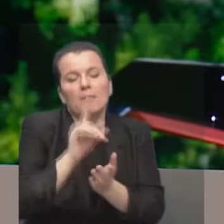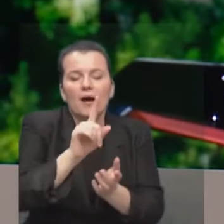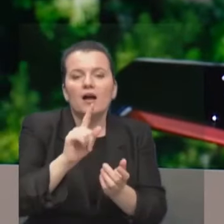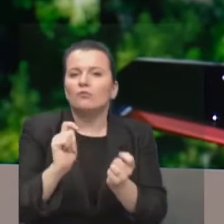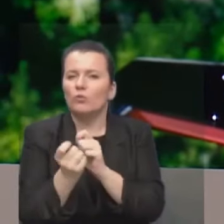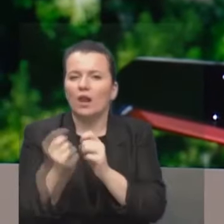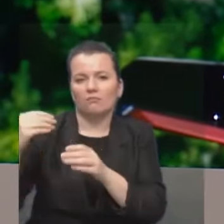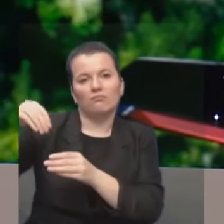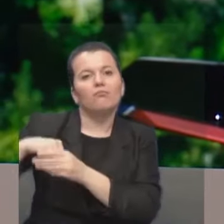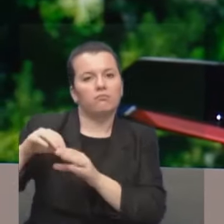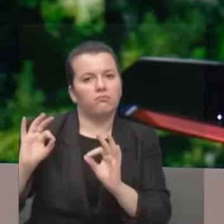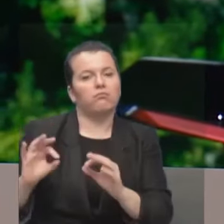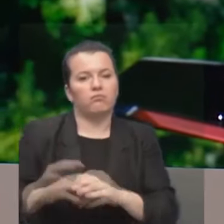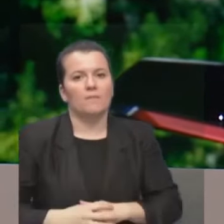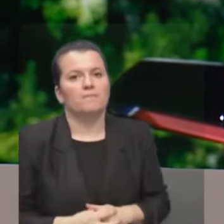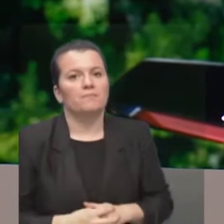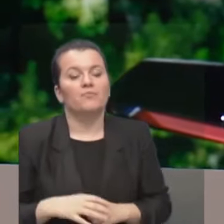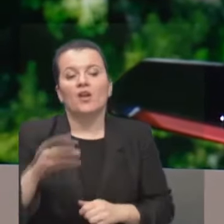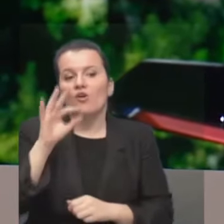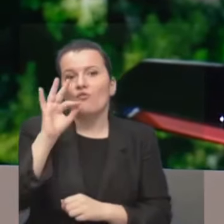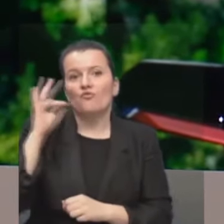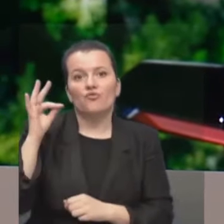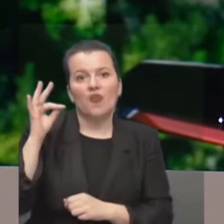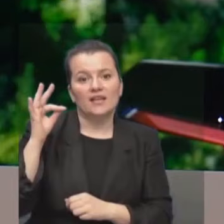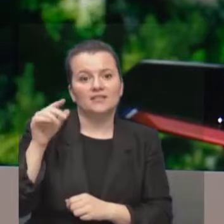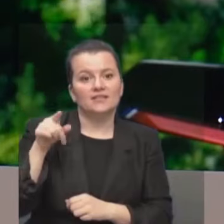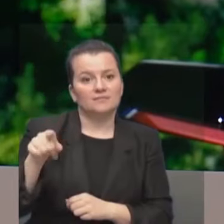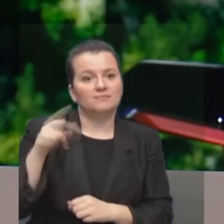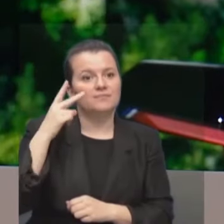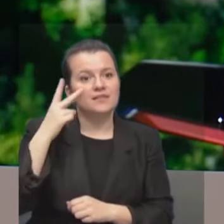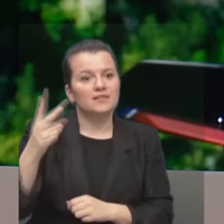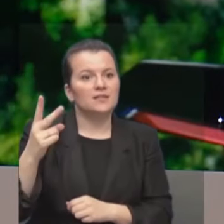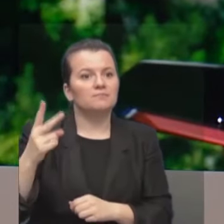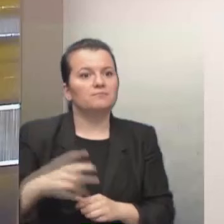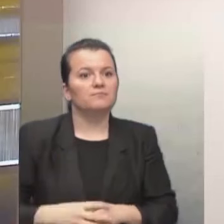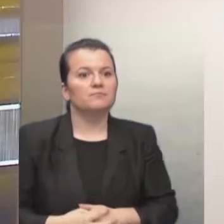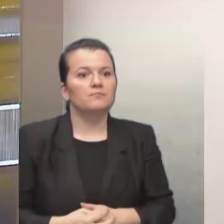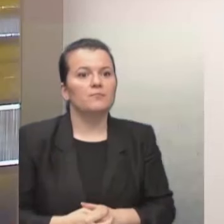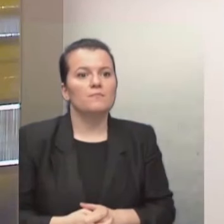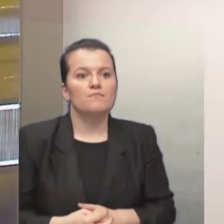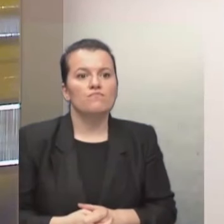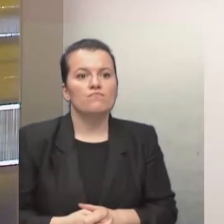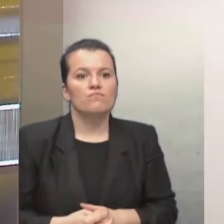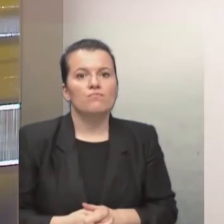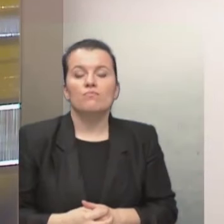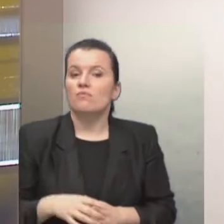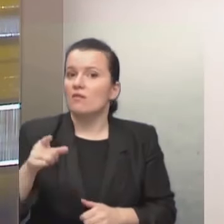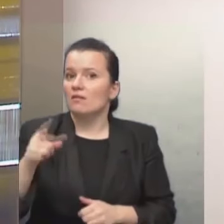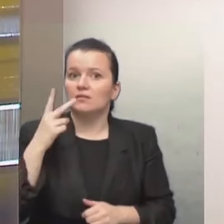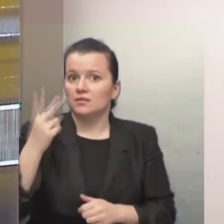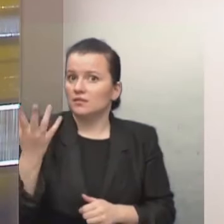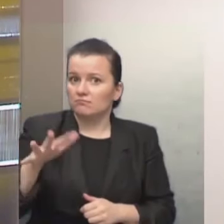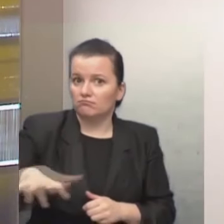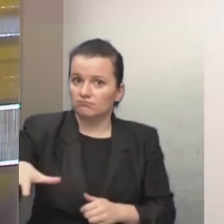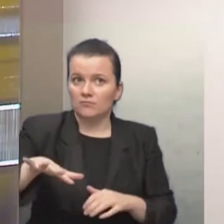one of the leading economies of the world, should take it upon itself to drive the whole industry